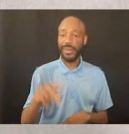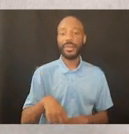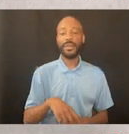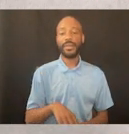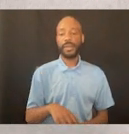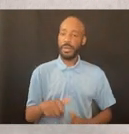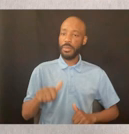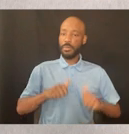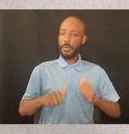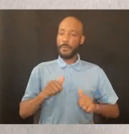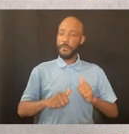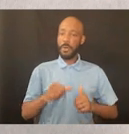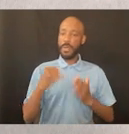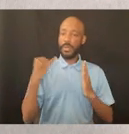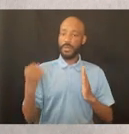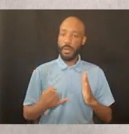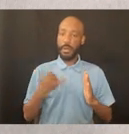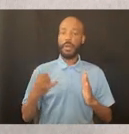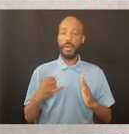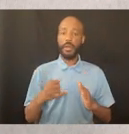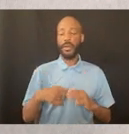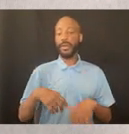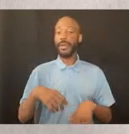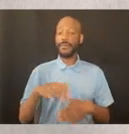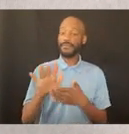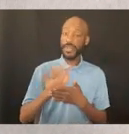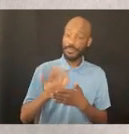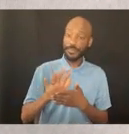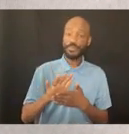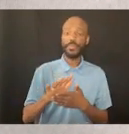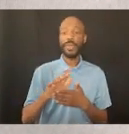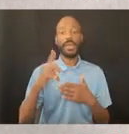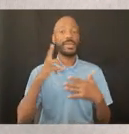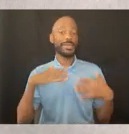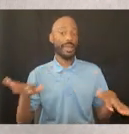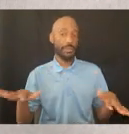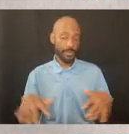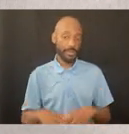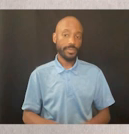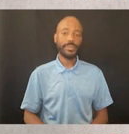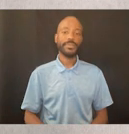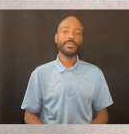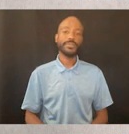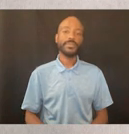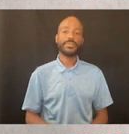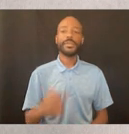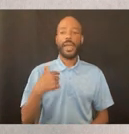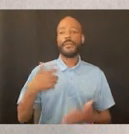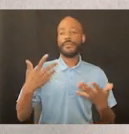performance art, film, and sound. I have